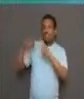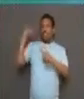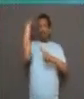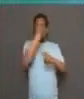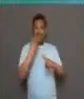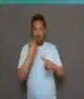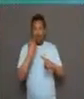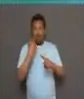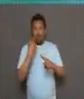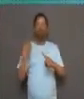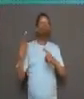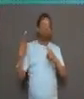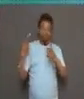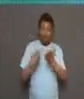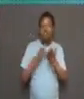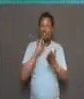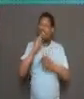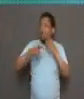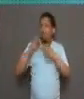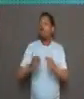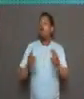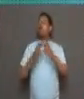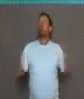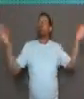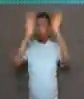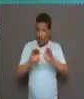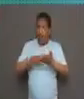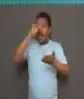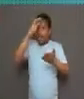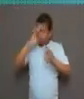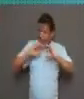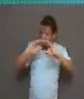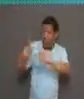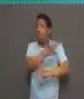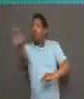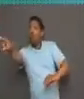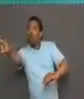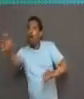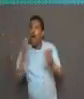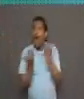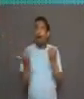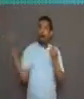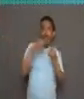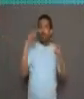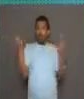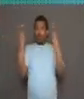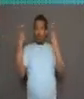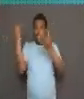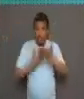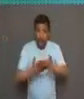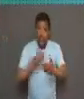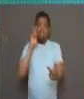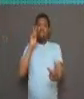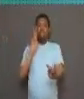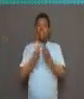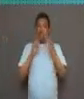This is going to be an important lesson in teaching you how to use maps effectively. Are you